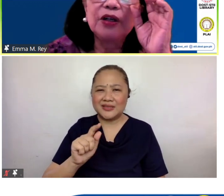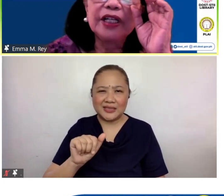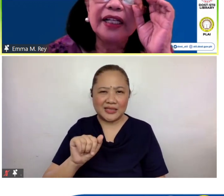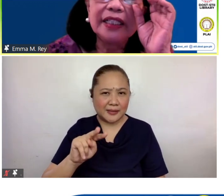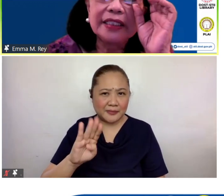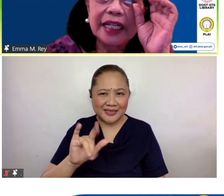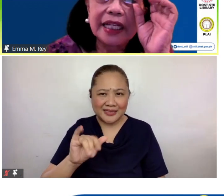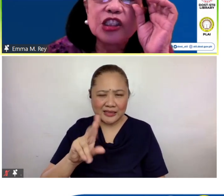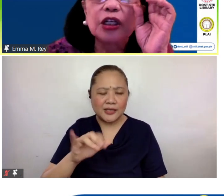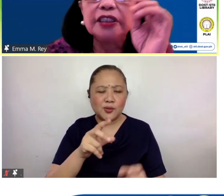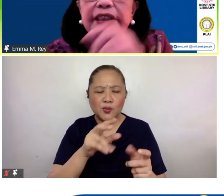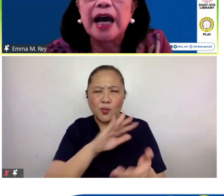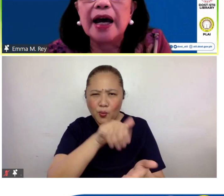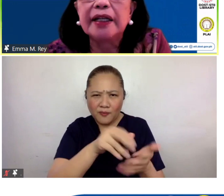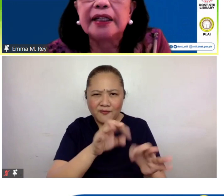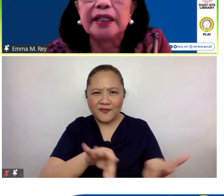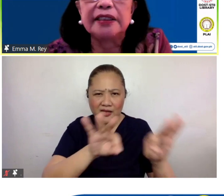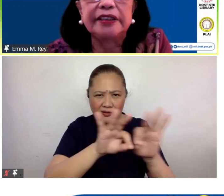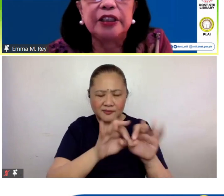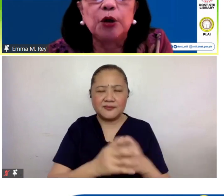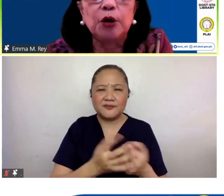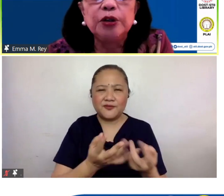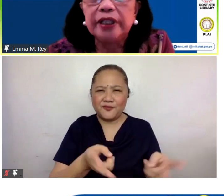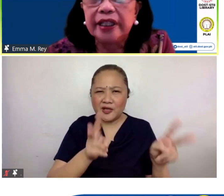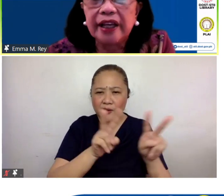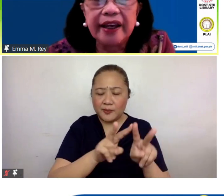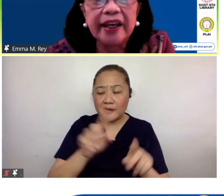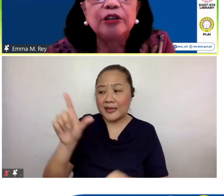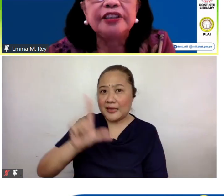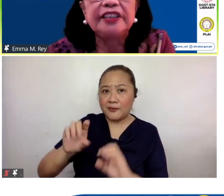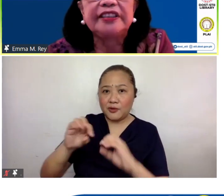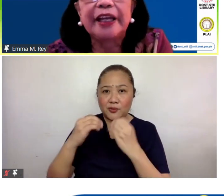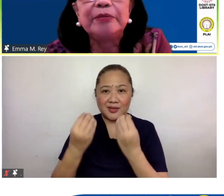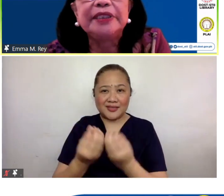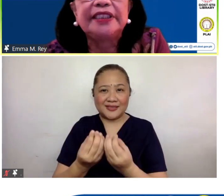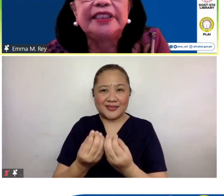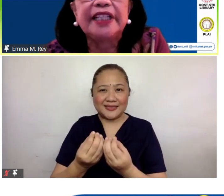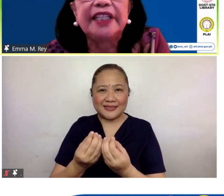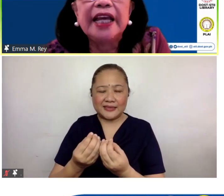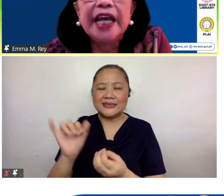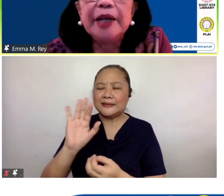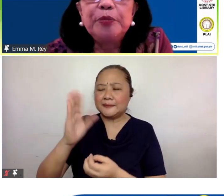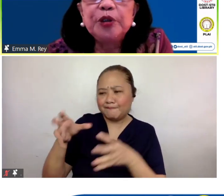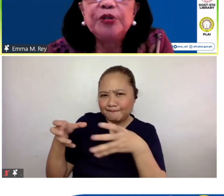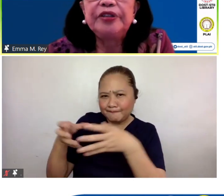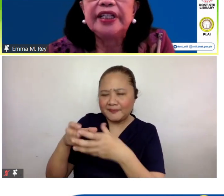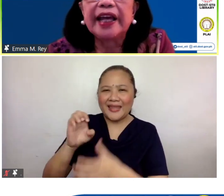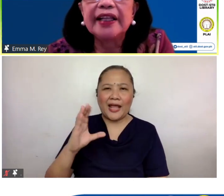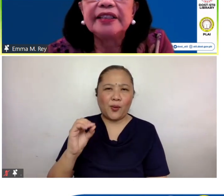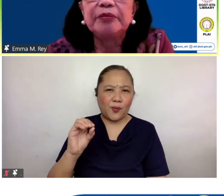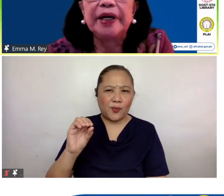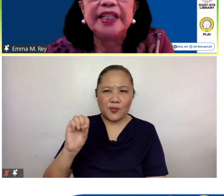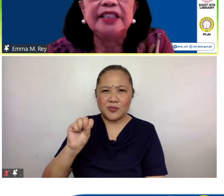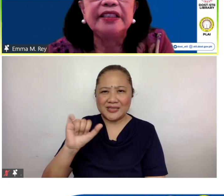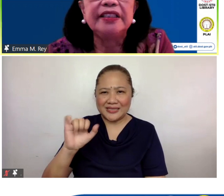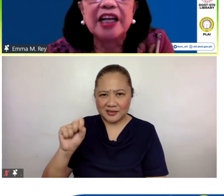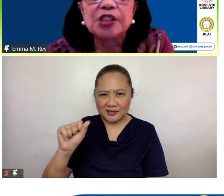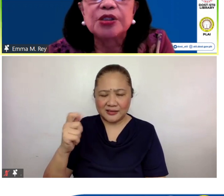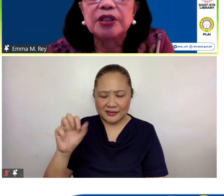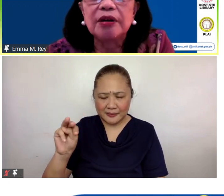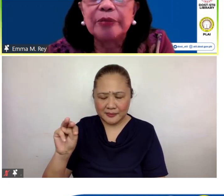Library organizations act as their own ecosystems, improve their health by